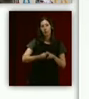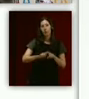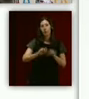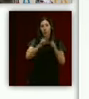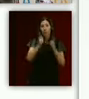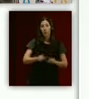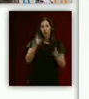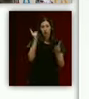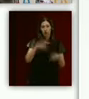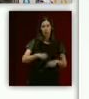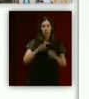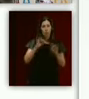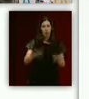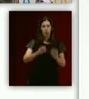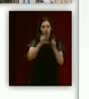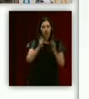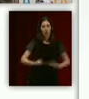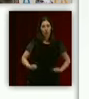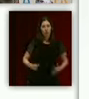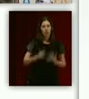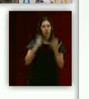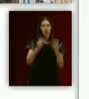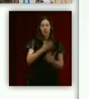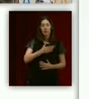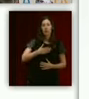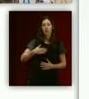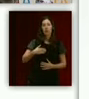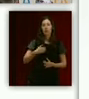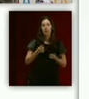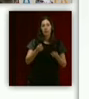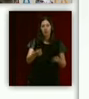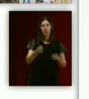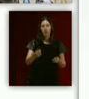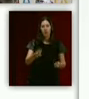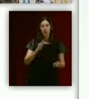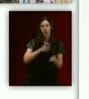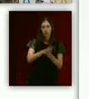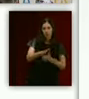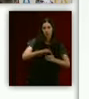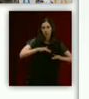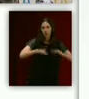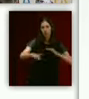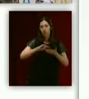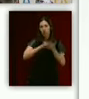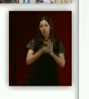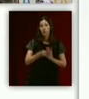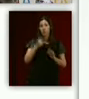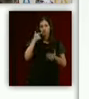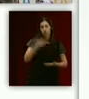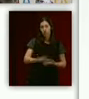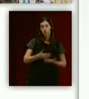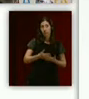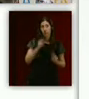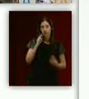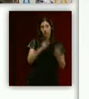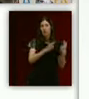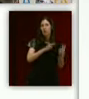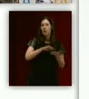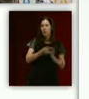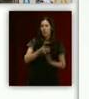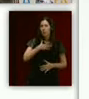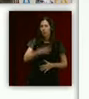shows the dynamics of the system. These are the curves In reality, what it means to say is